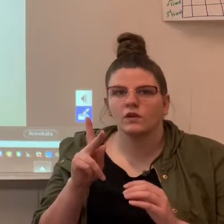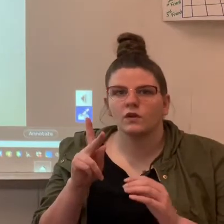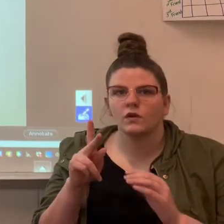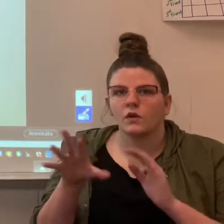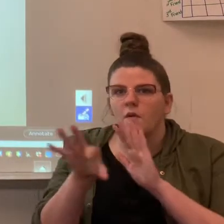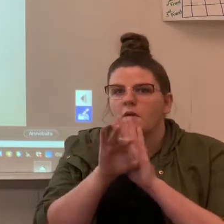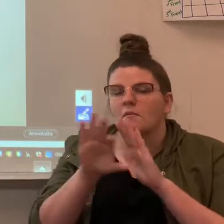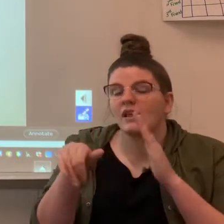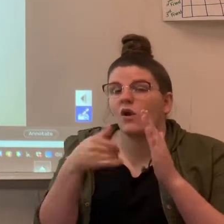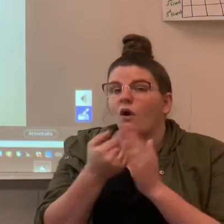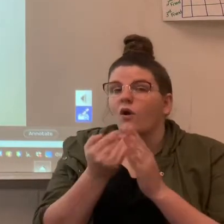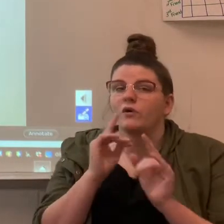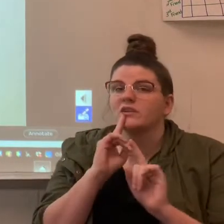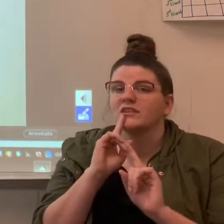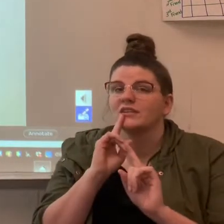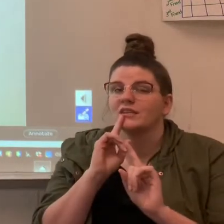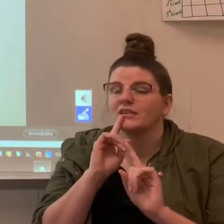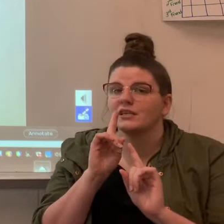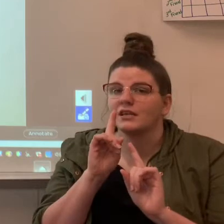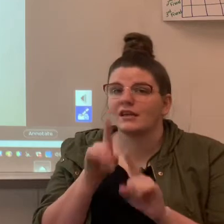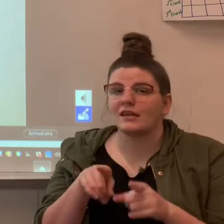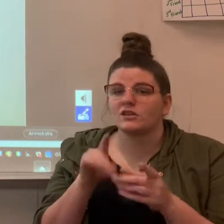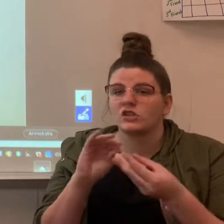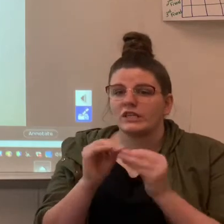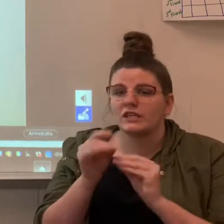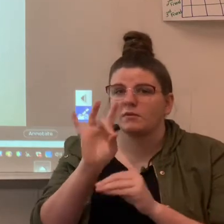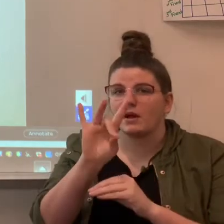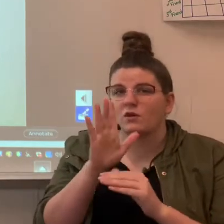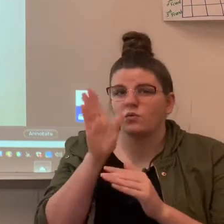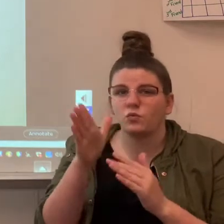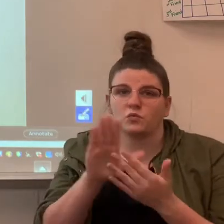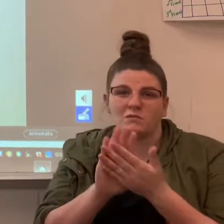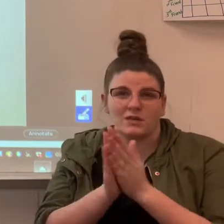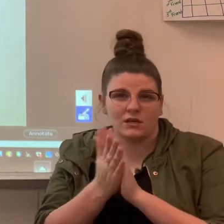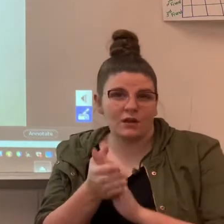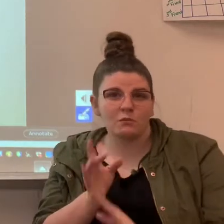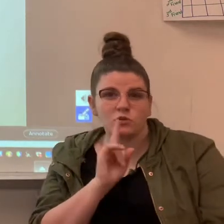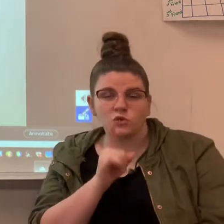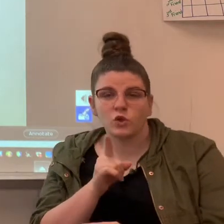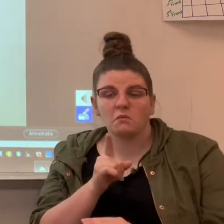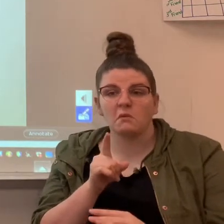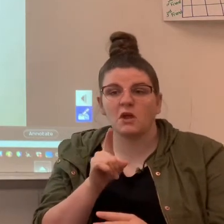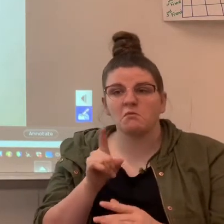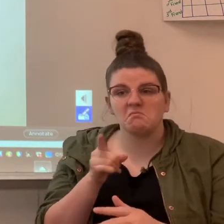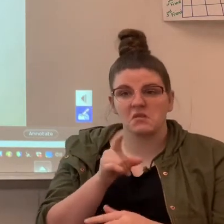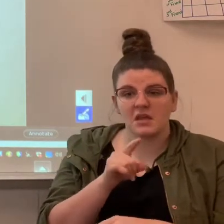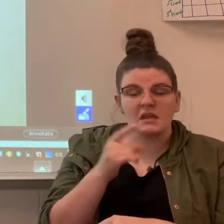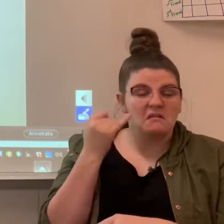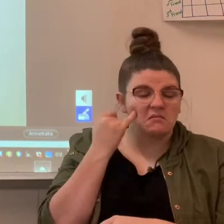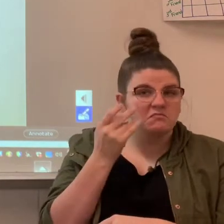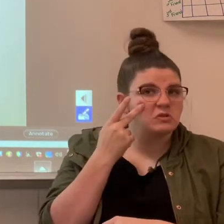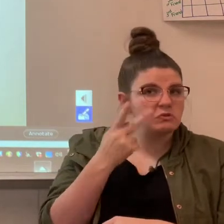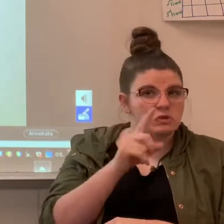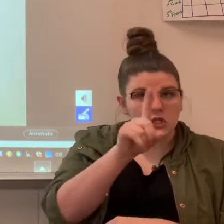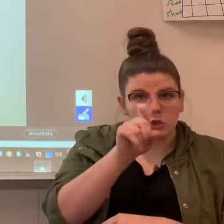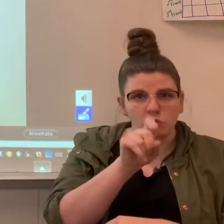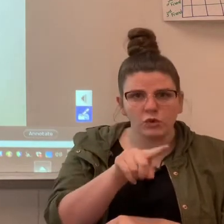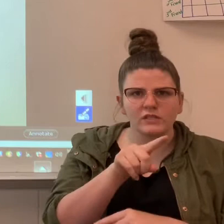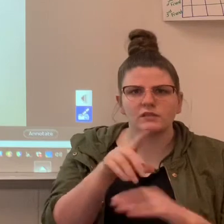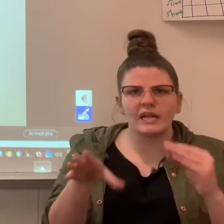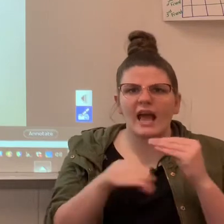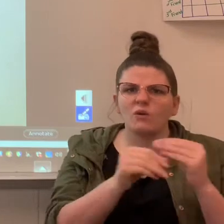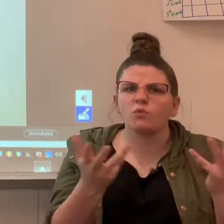all the equations that number 8 will make it true. So where you have a question mark, go ahead and put in a number 8.